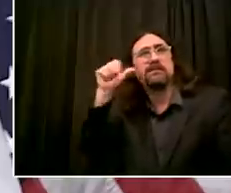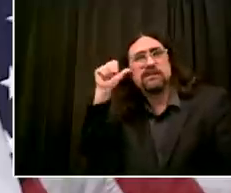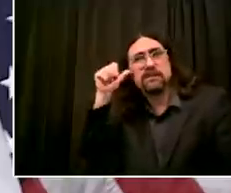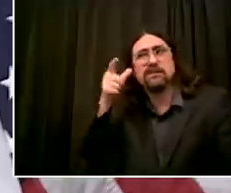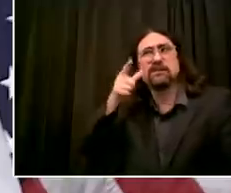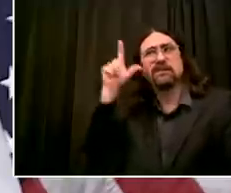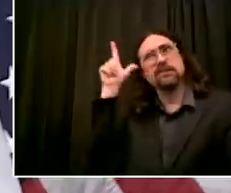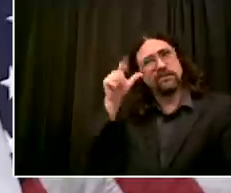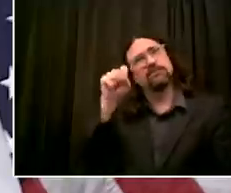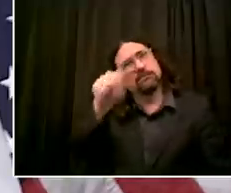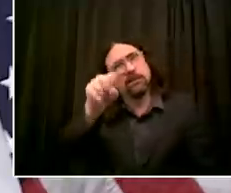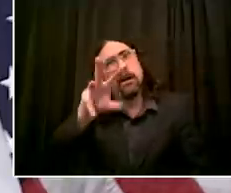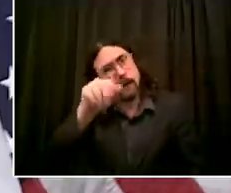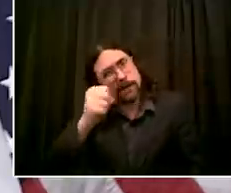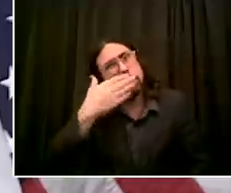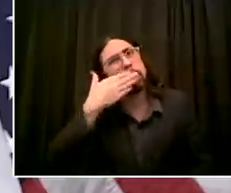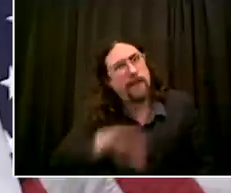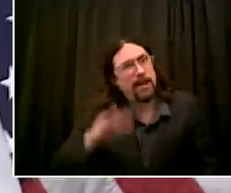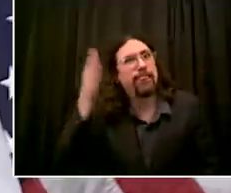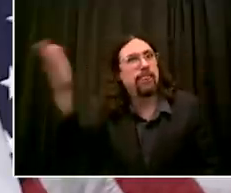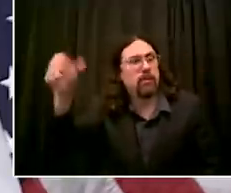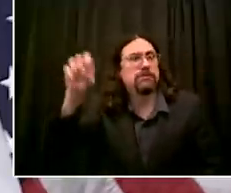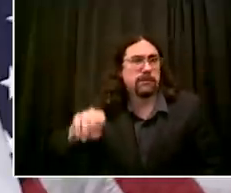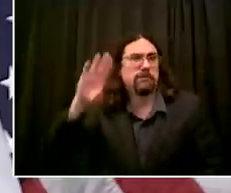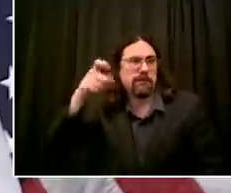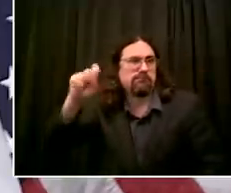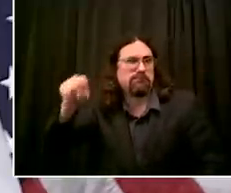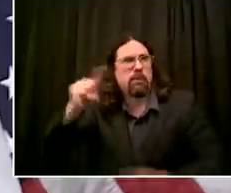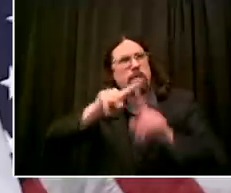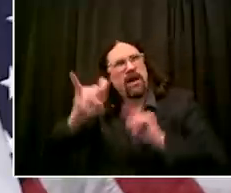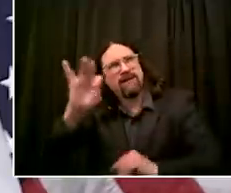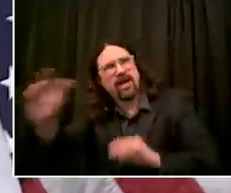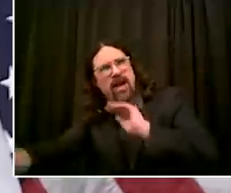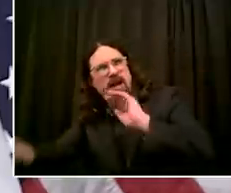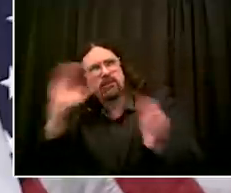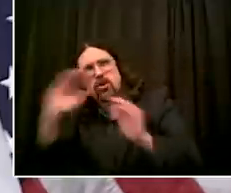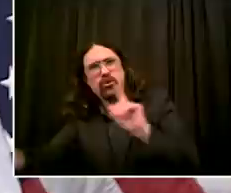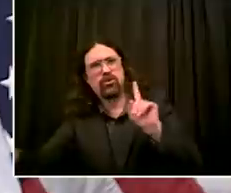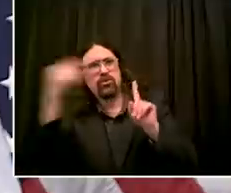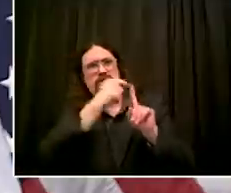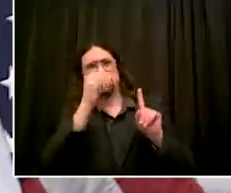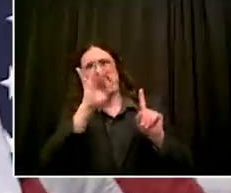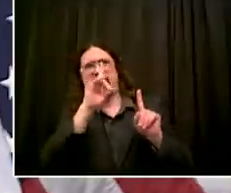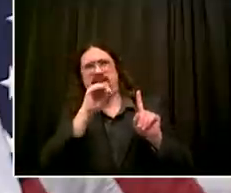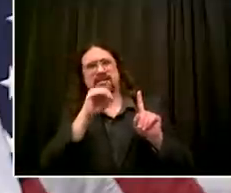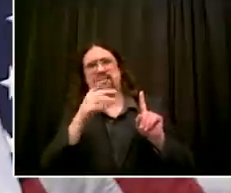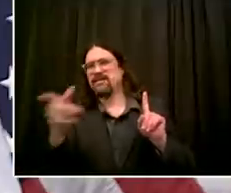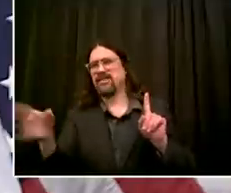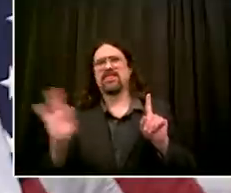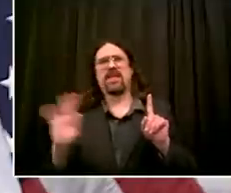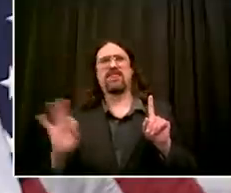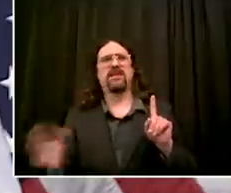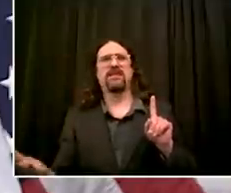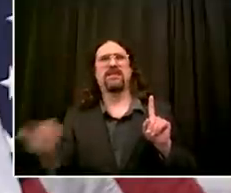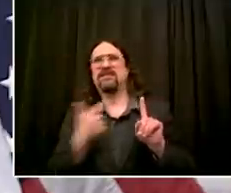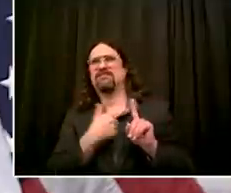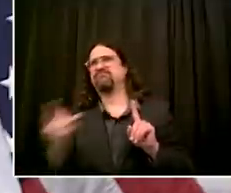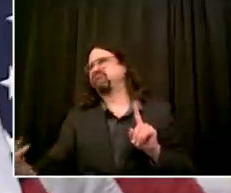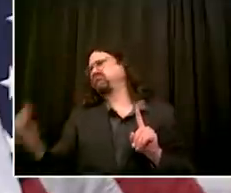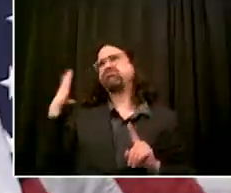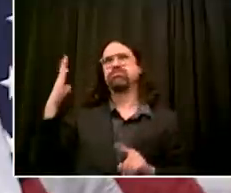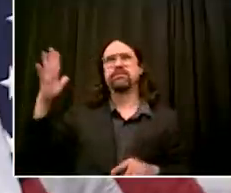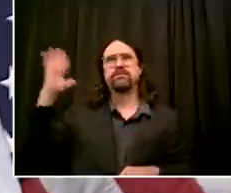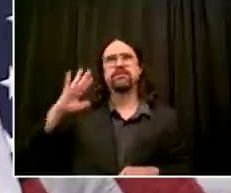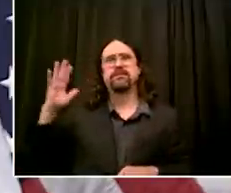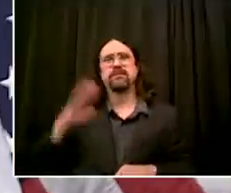can't, especially because of the blow of the coronavirus, it saddens me deeply. But all of this comes from